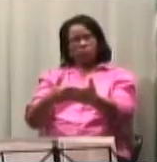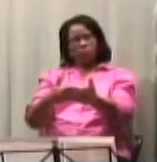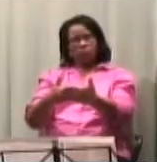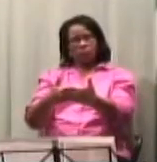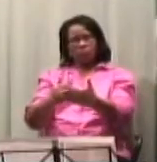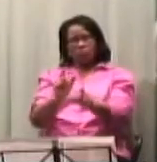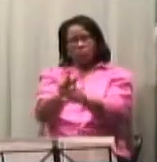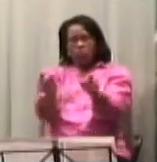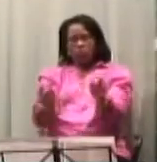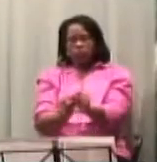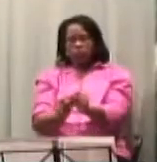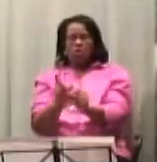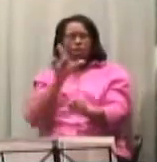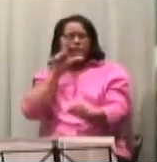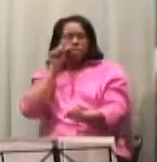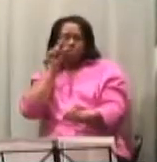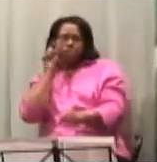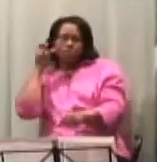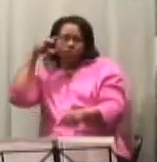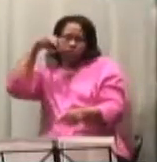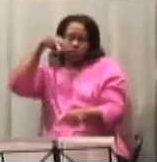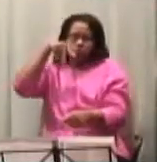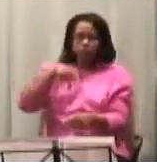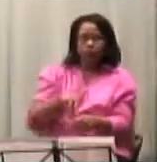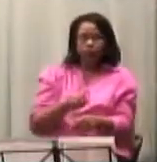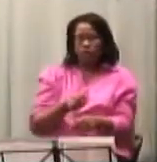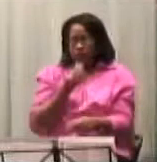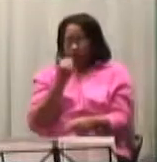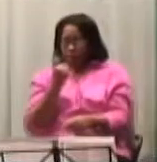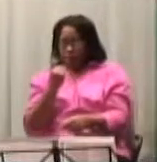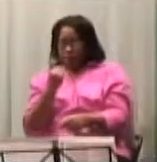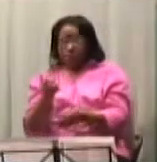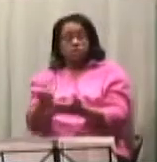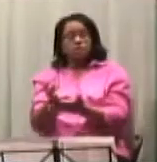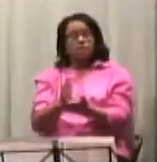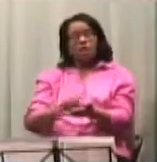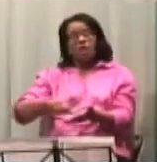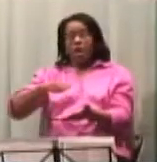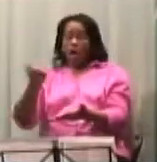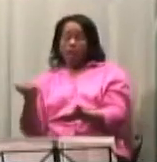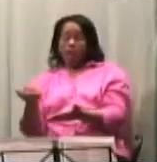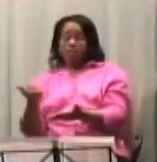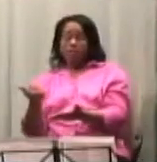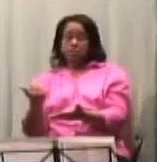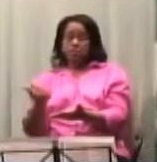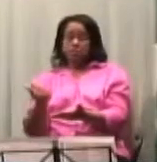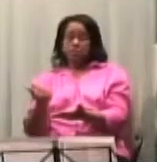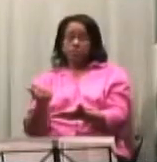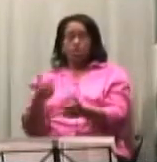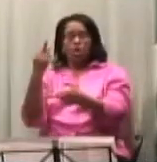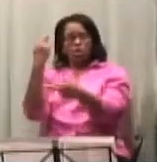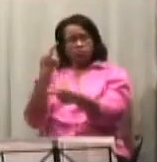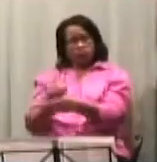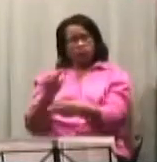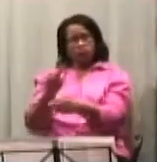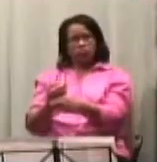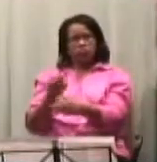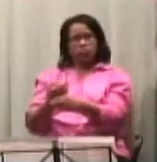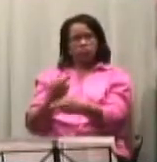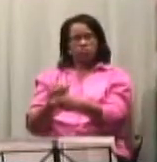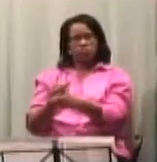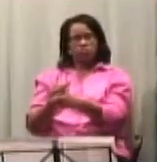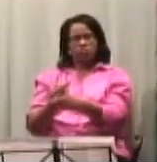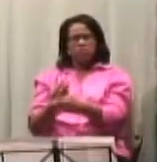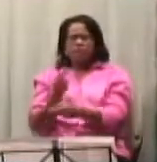came and ate them up. Others fell on patches of the rock, where they found